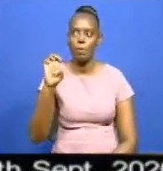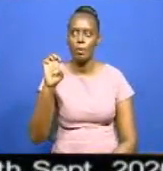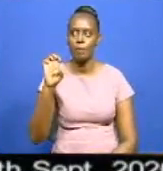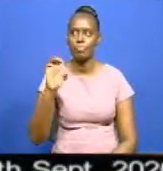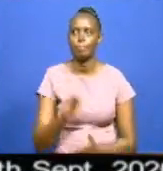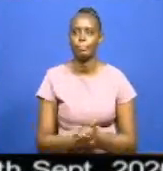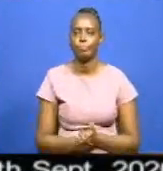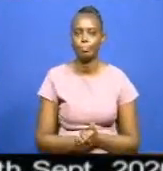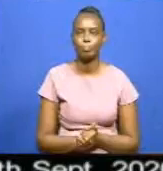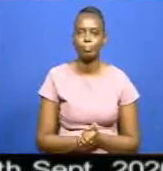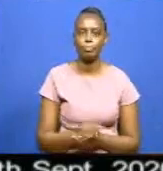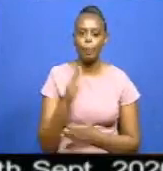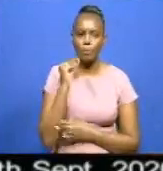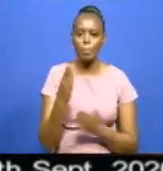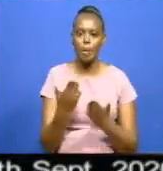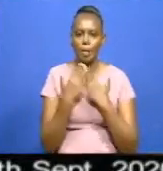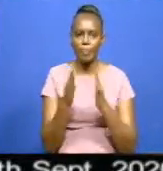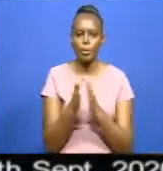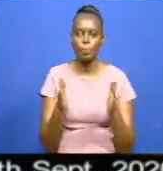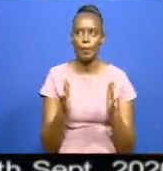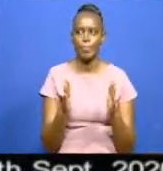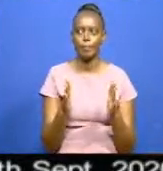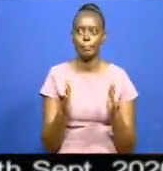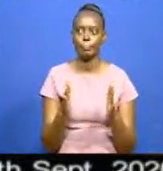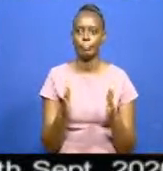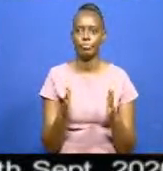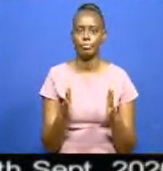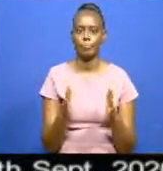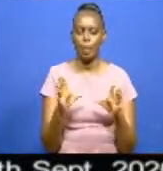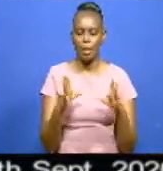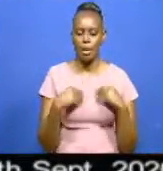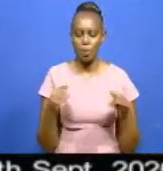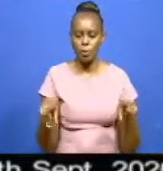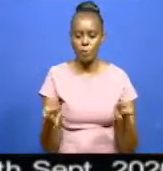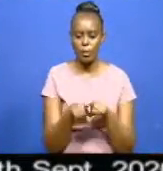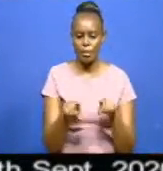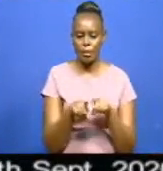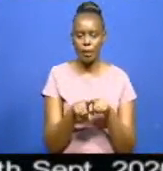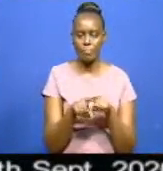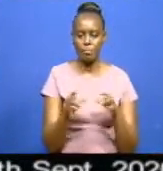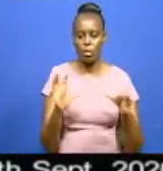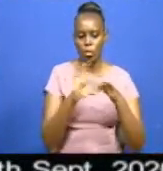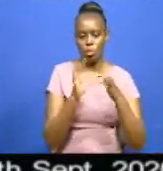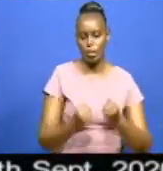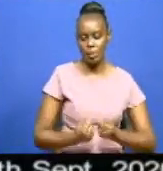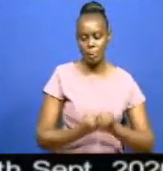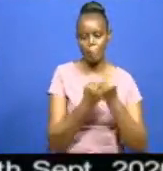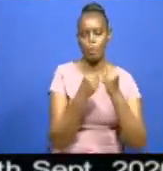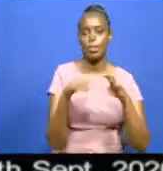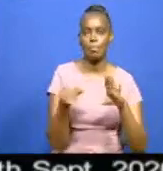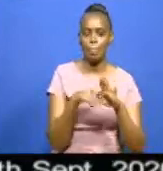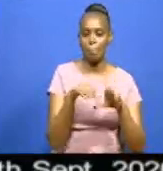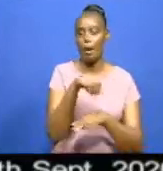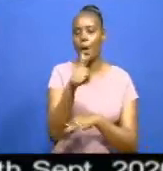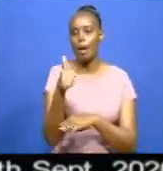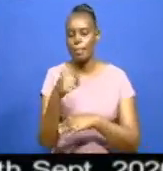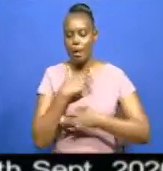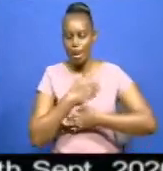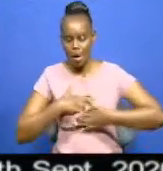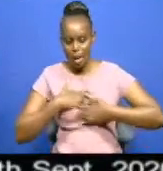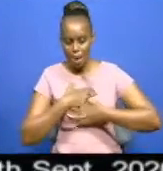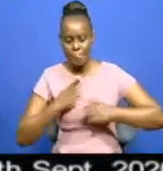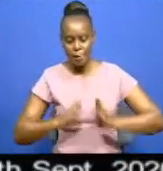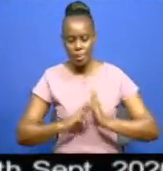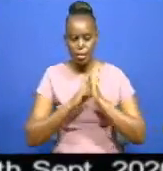Thank you, Honorable Speaker. Honorable Speaker, allow me also to join my colleagues in appreciating the report